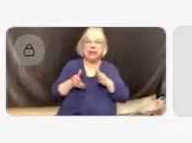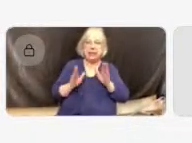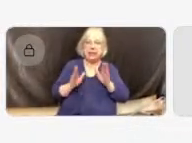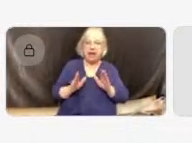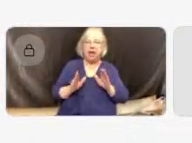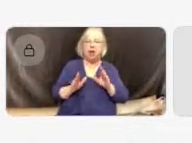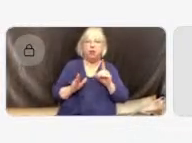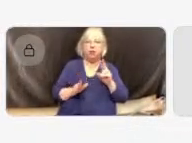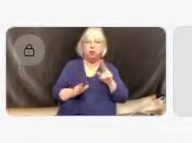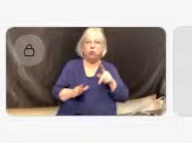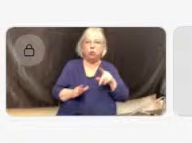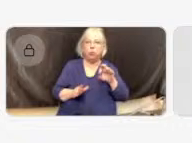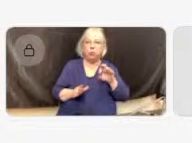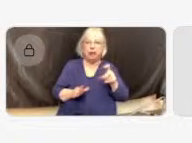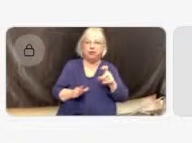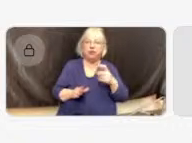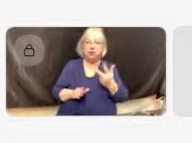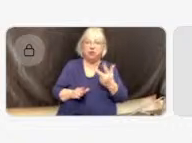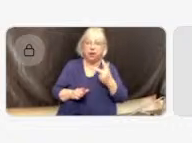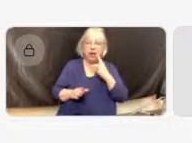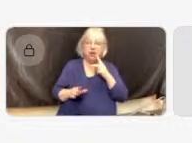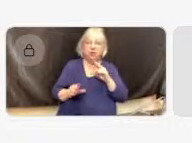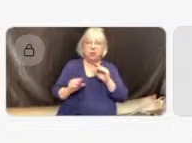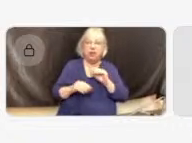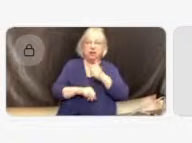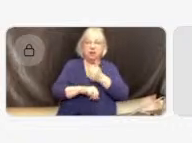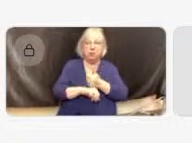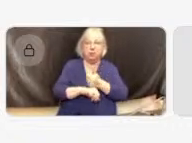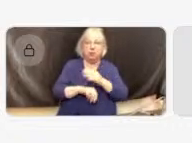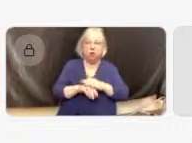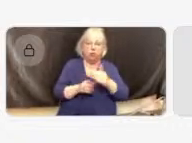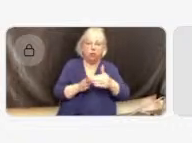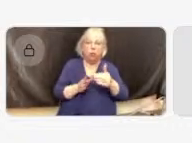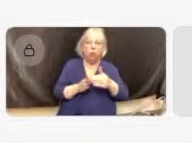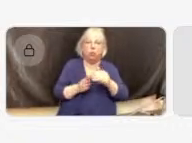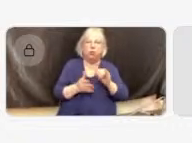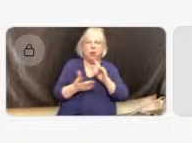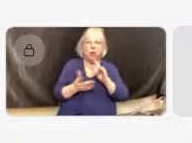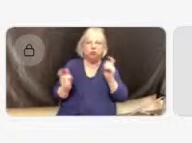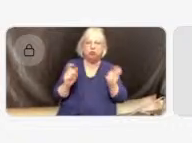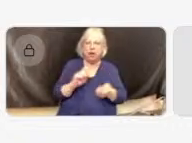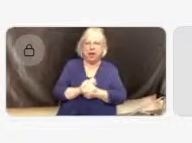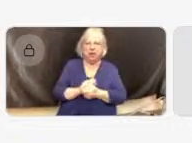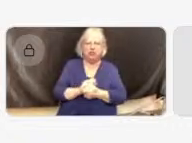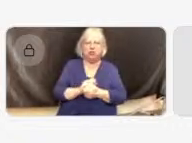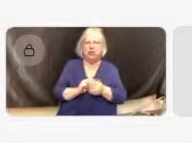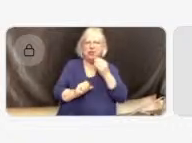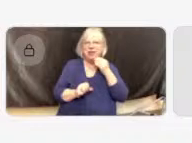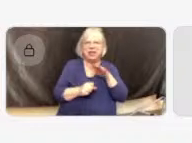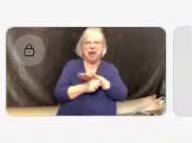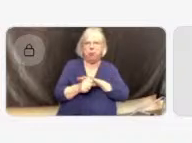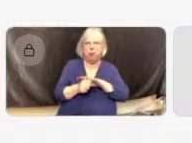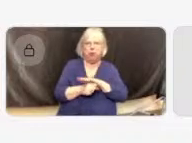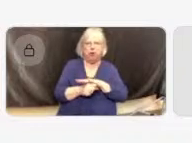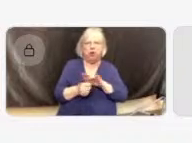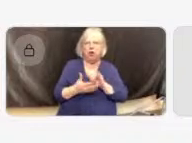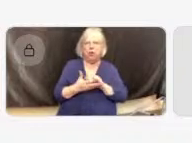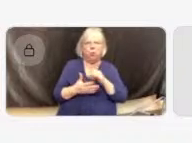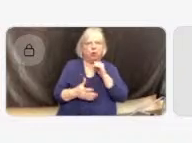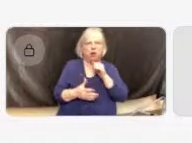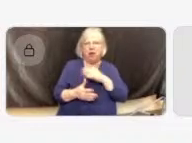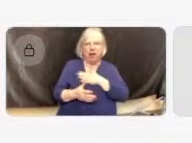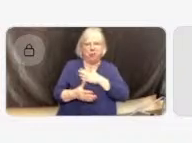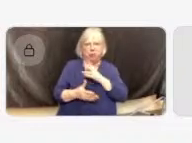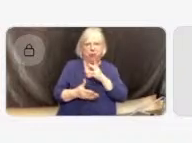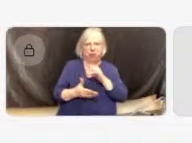character of the neighborhood. And that is very, very important to us. We're constantly working to do rehab.